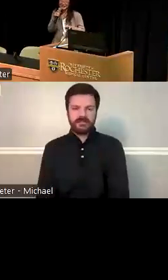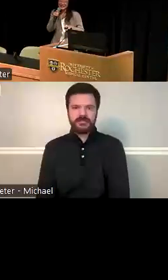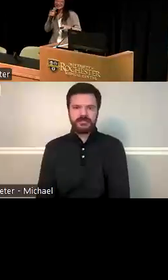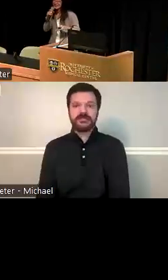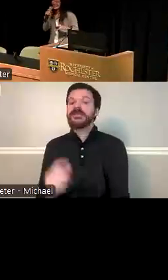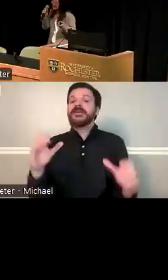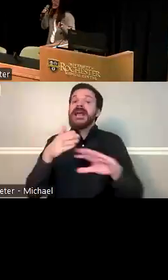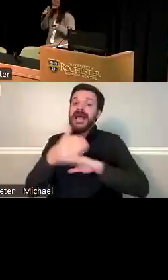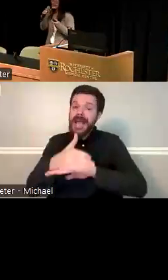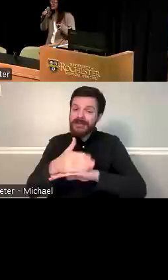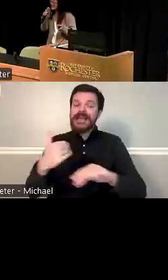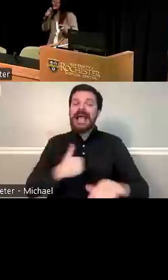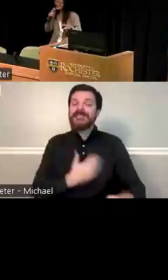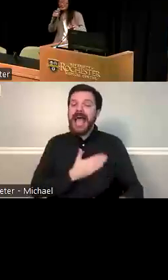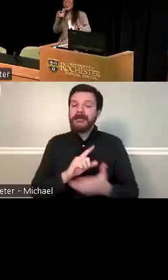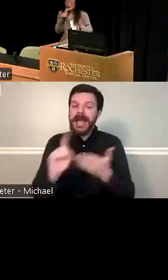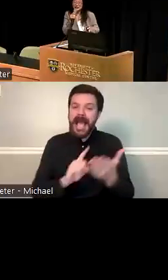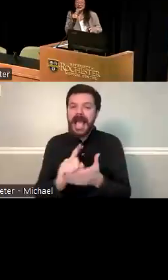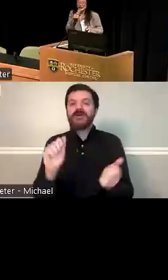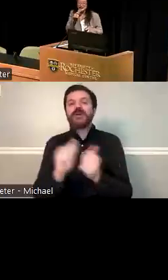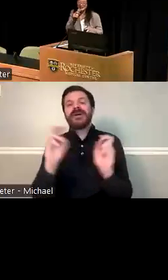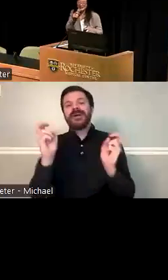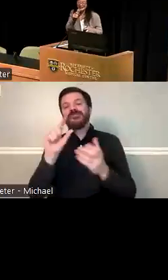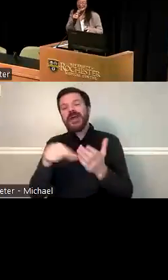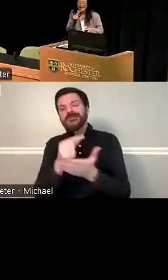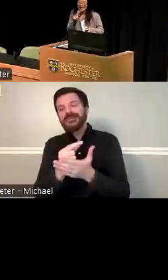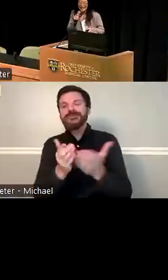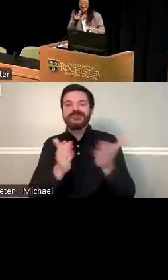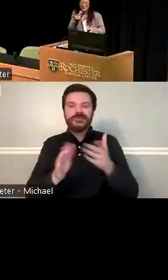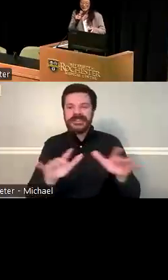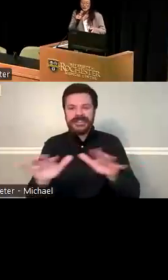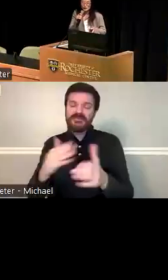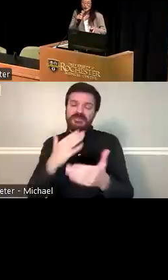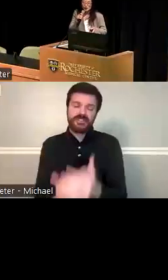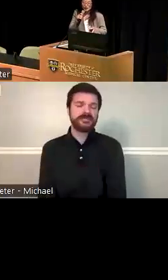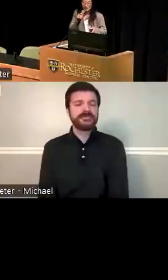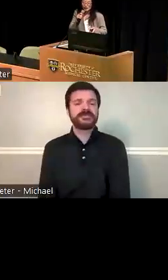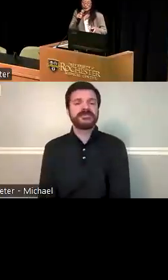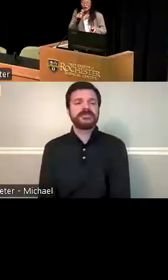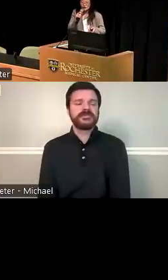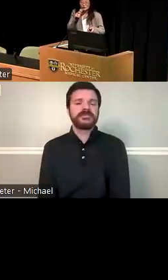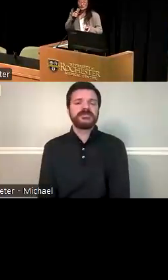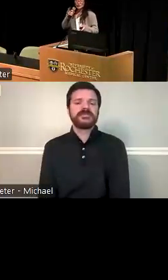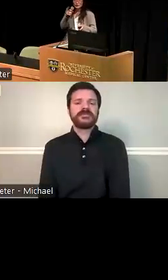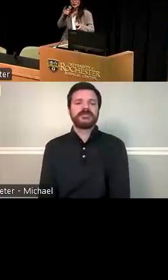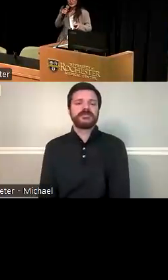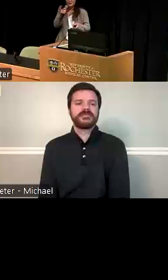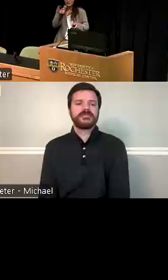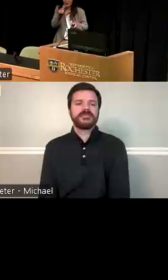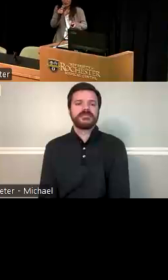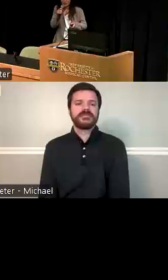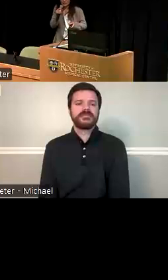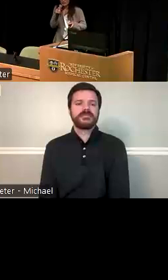at the end with graduation service, so that was really good. And so we also, in terms